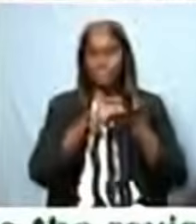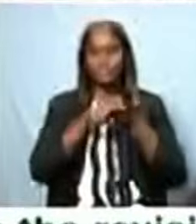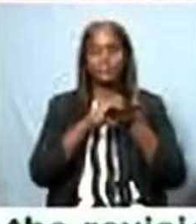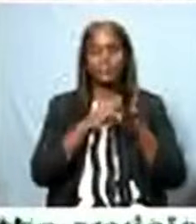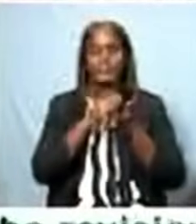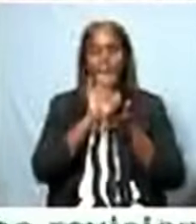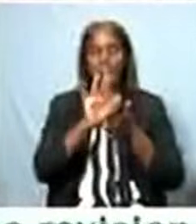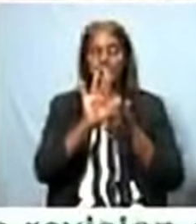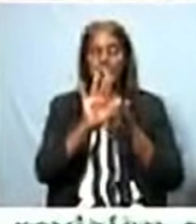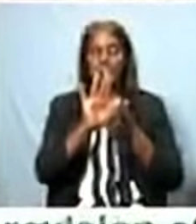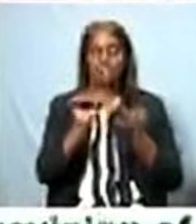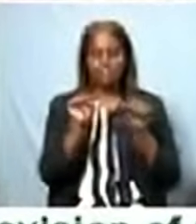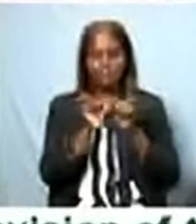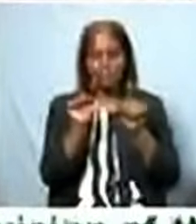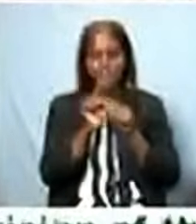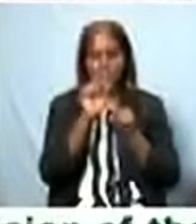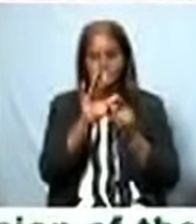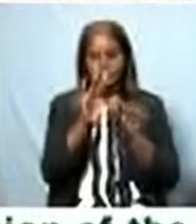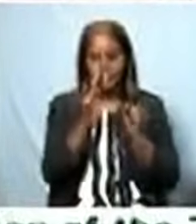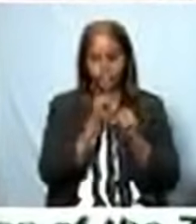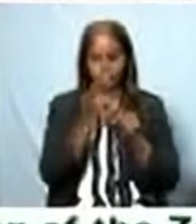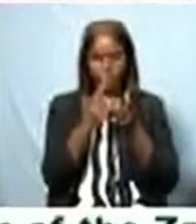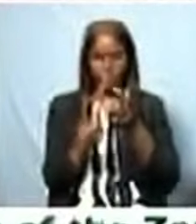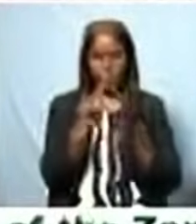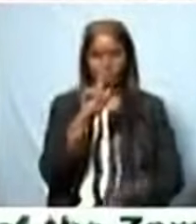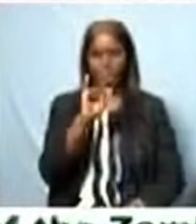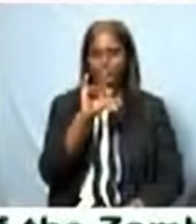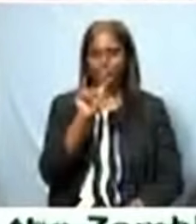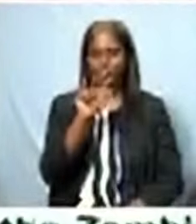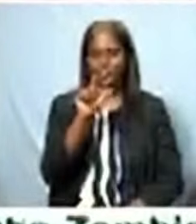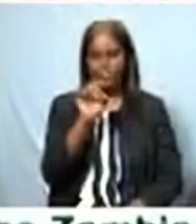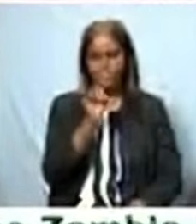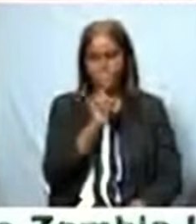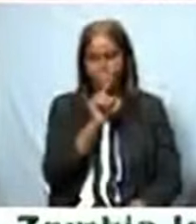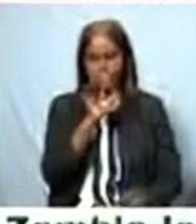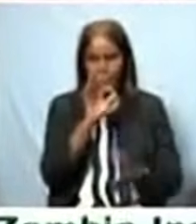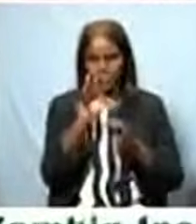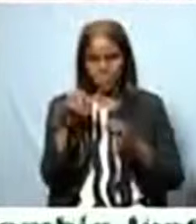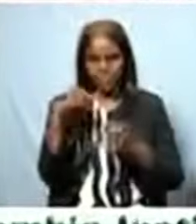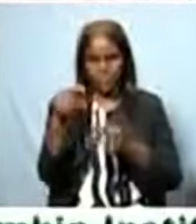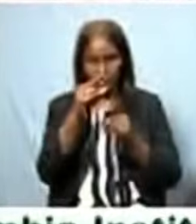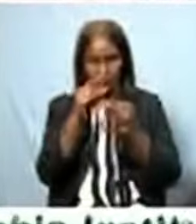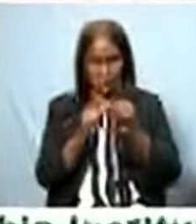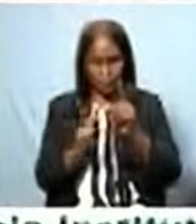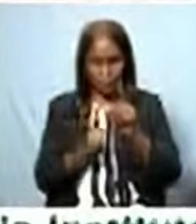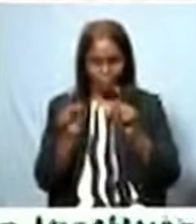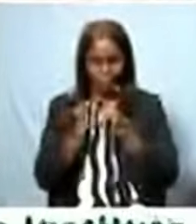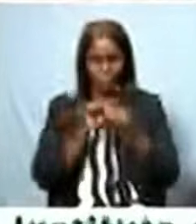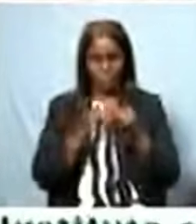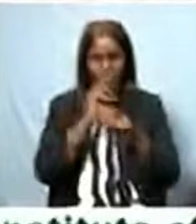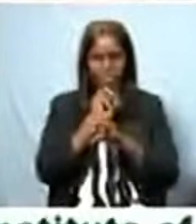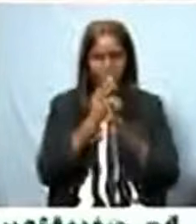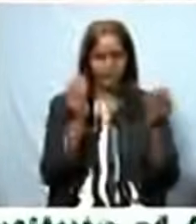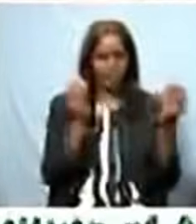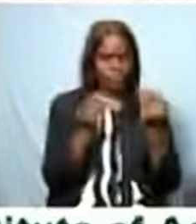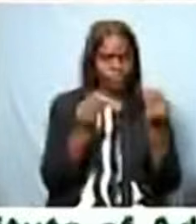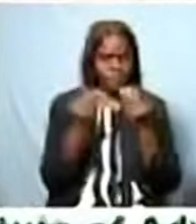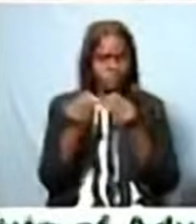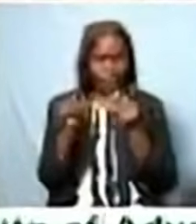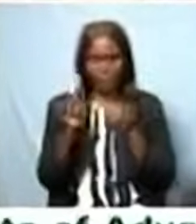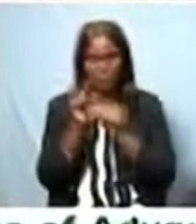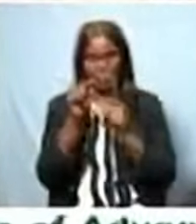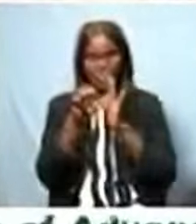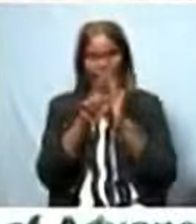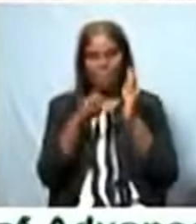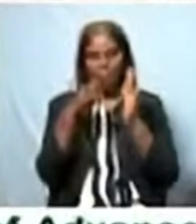representation is coming from Ziale. And if the supply chain is already hindered by an exam,